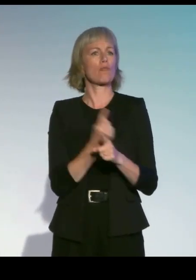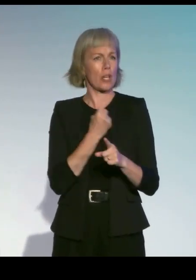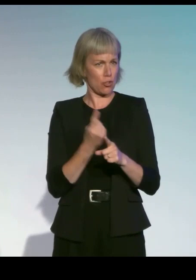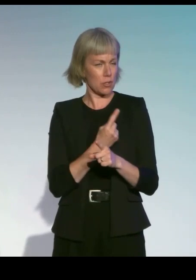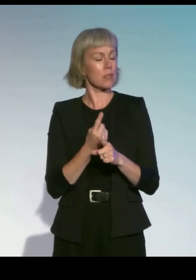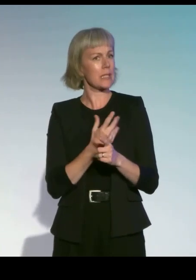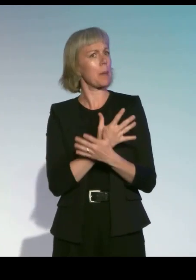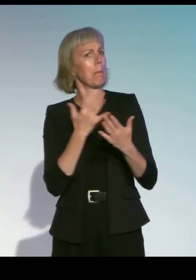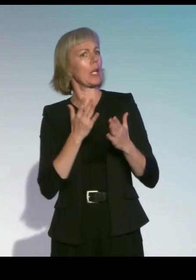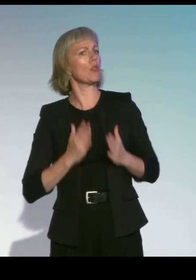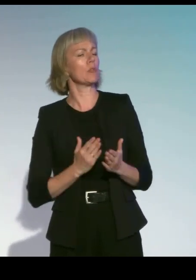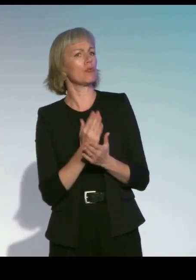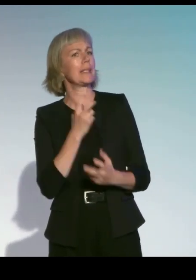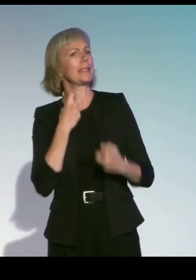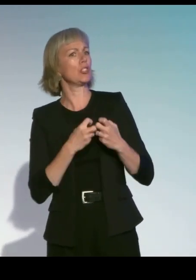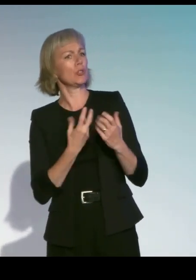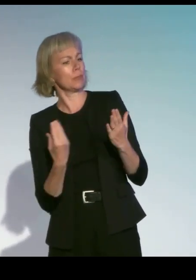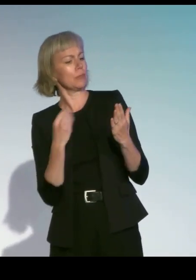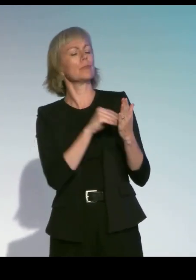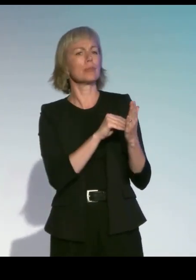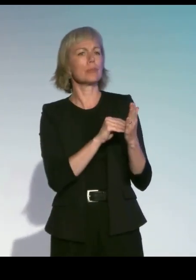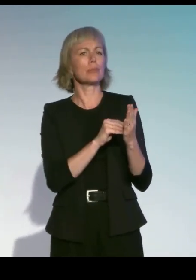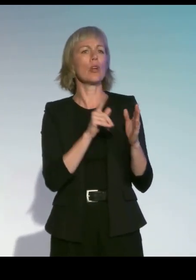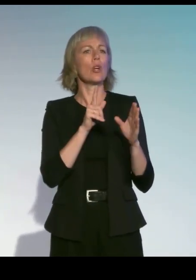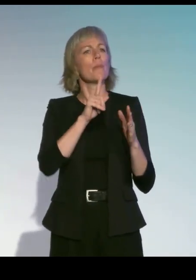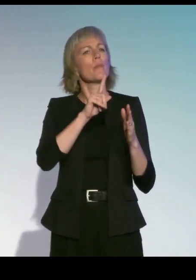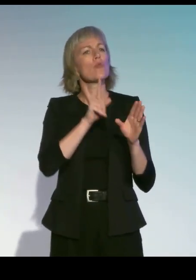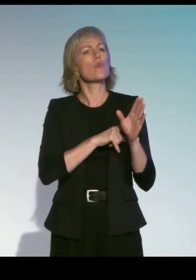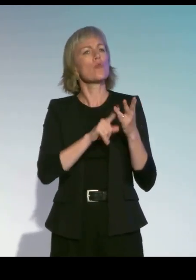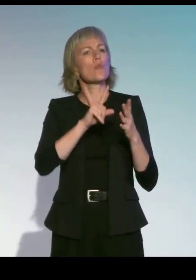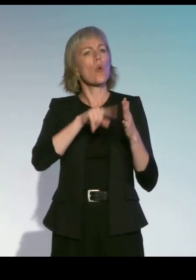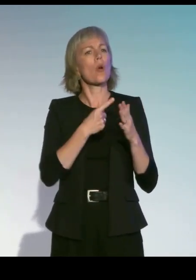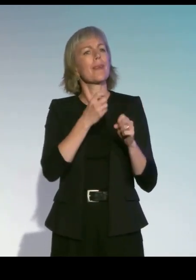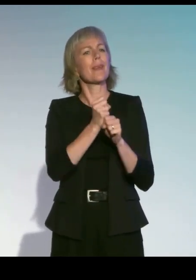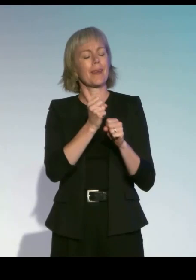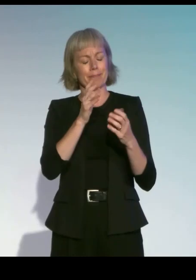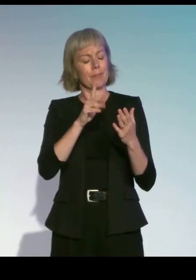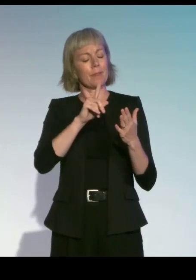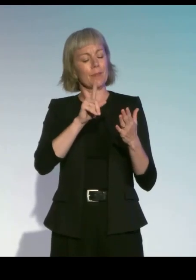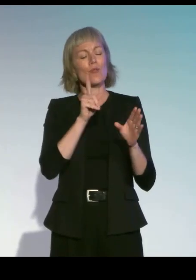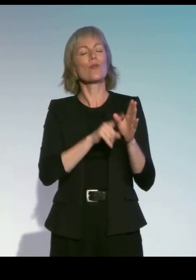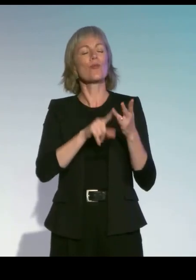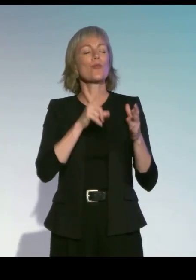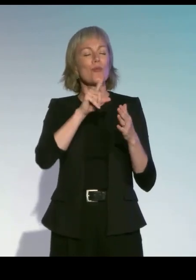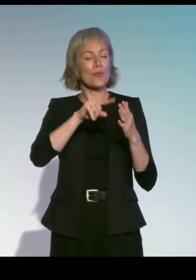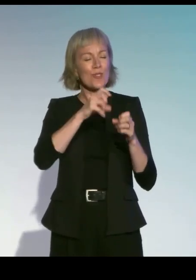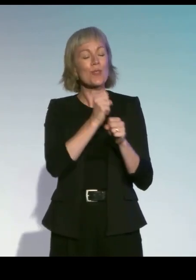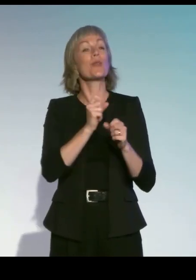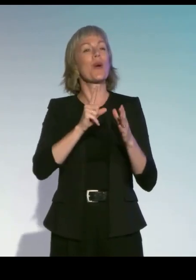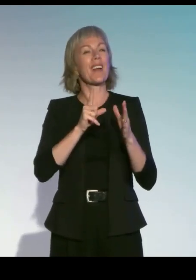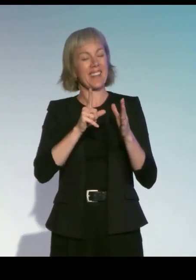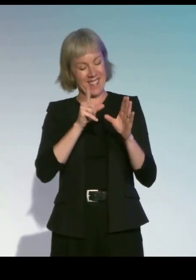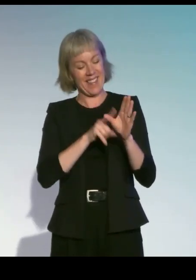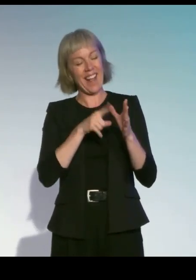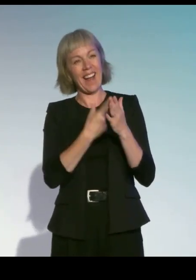international concern. The Yogyakarta Principles note that this right applies to individuals regardless of gender identity, that